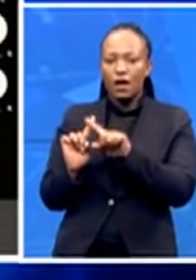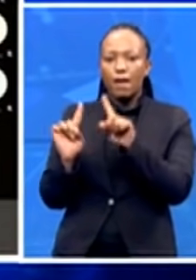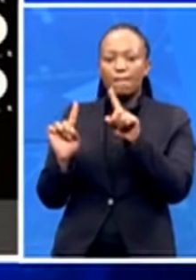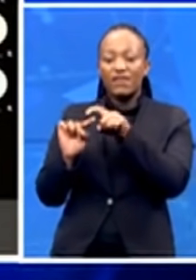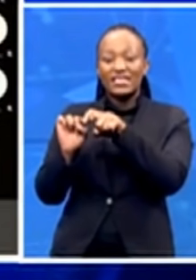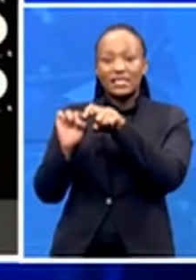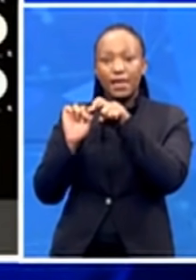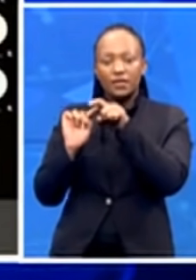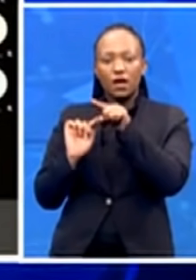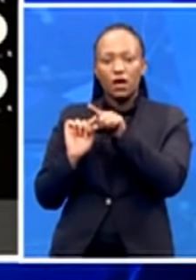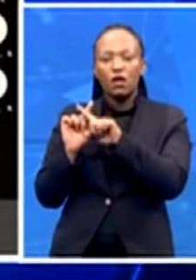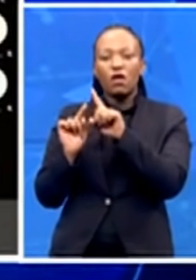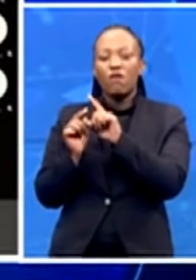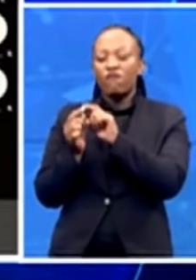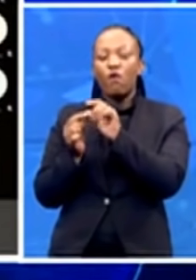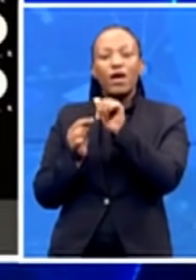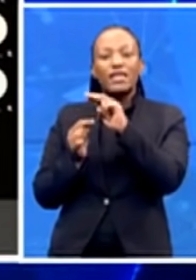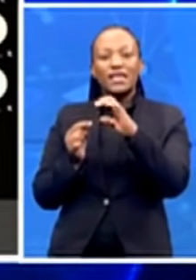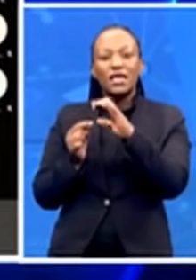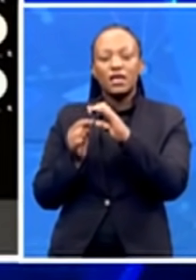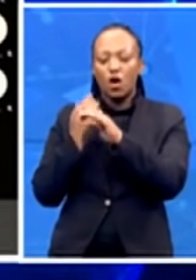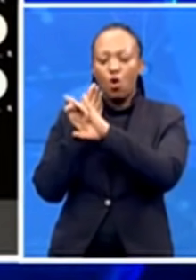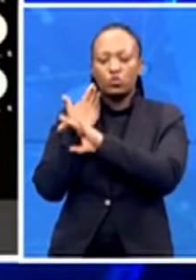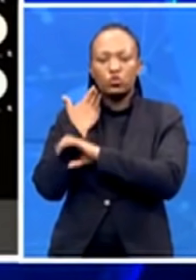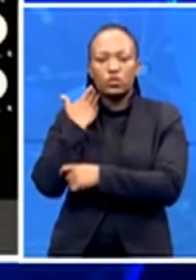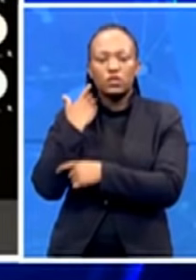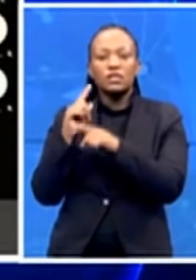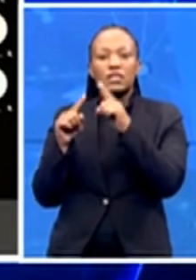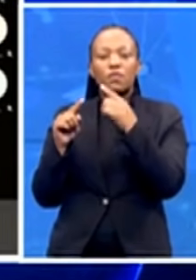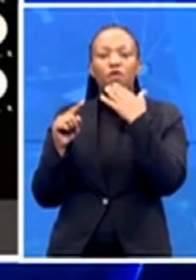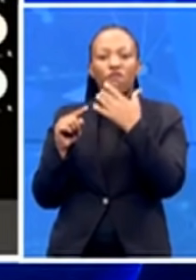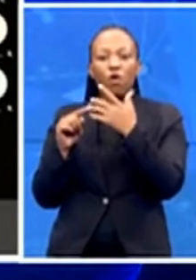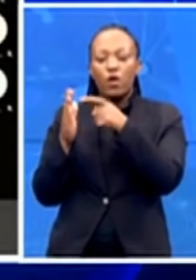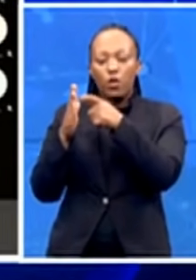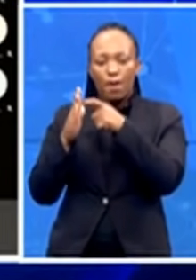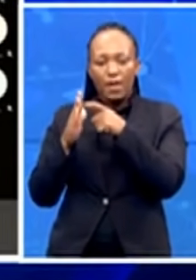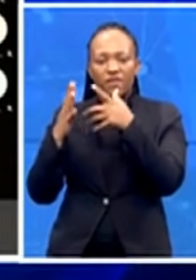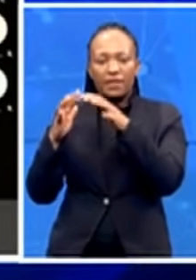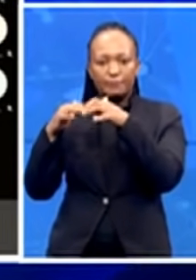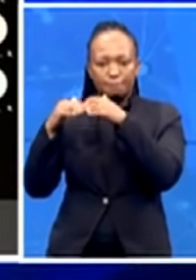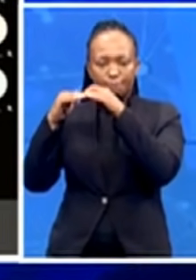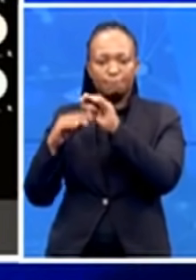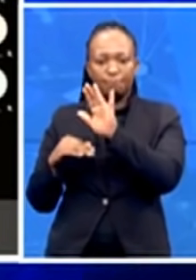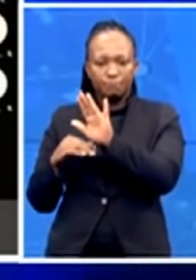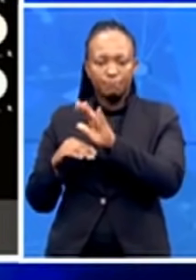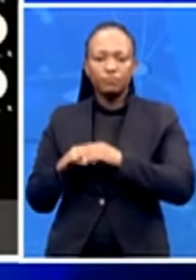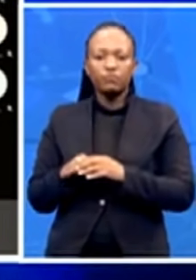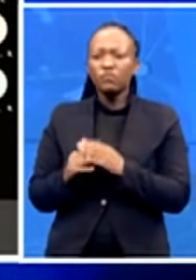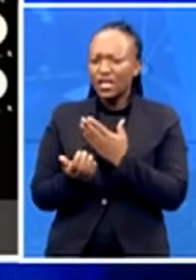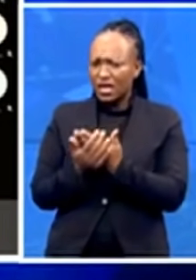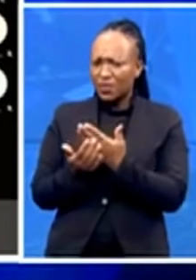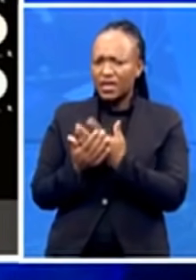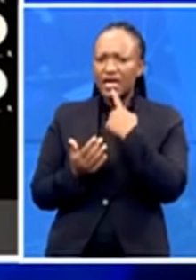constitution and the jurisdictional requirements set out therein, then it can hardly be contended that it stands to be set